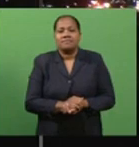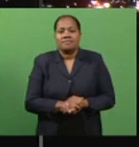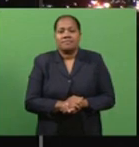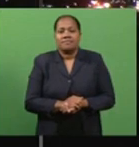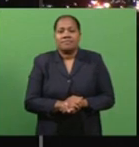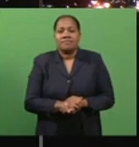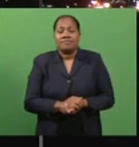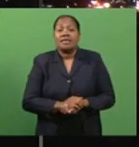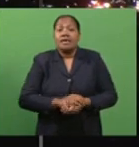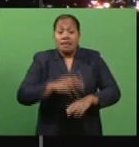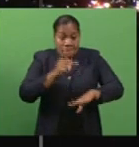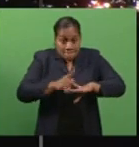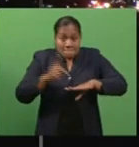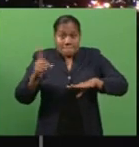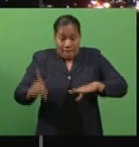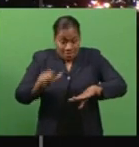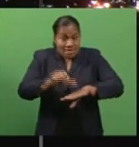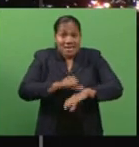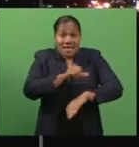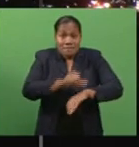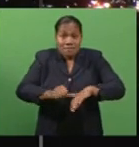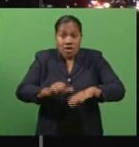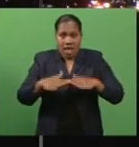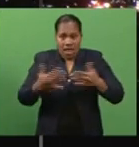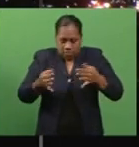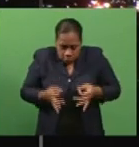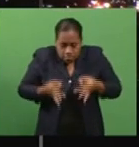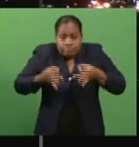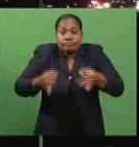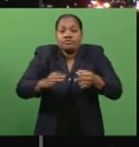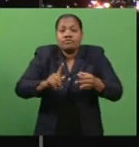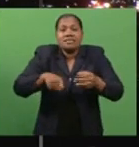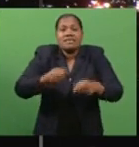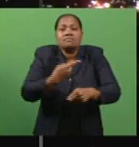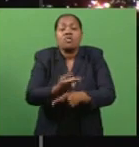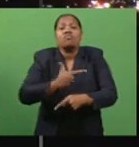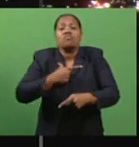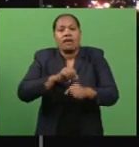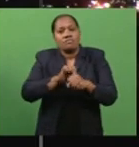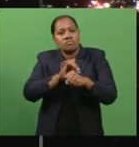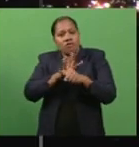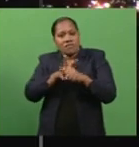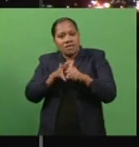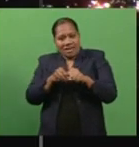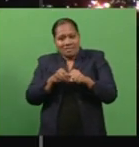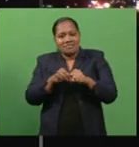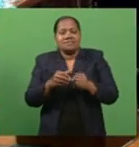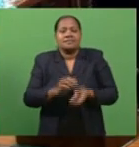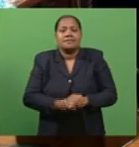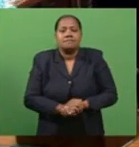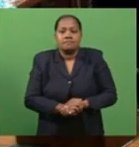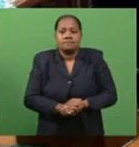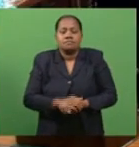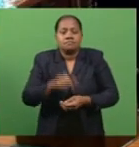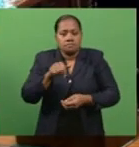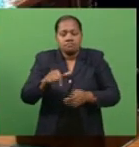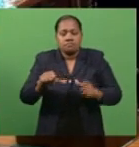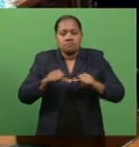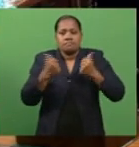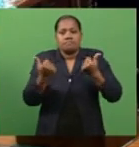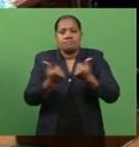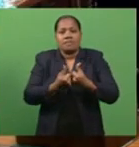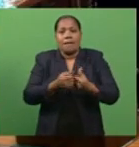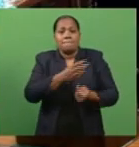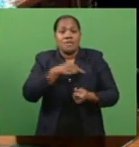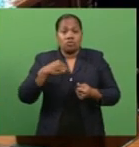April sitting of Parliament has been deferred to next month due to the COVID-19 situation in the country. This was agreed to by the Ministry